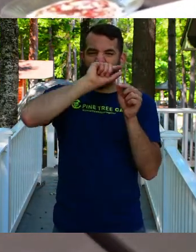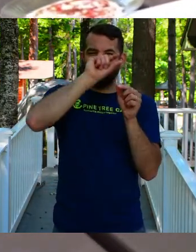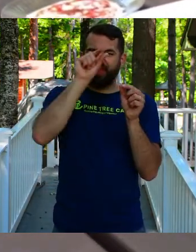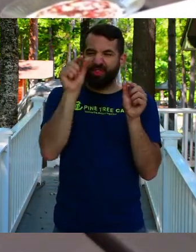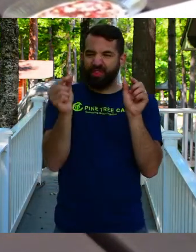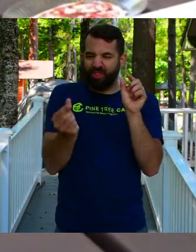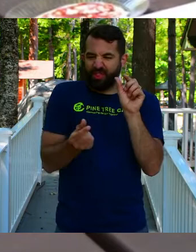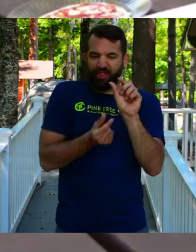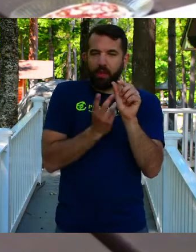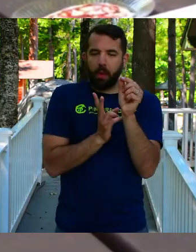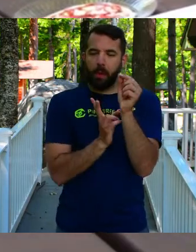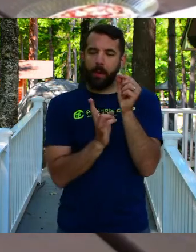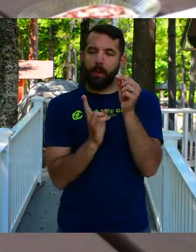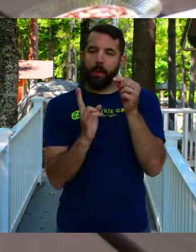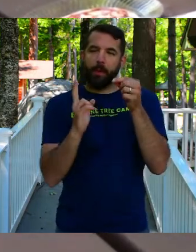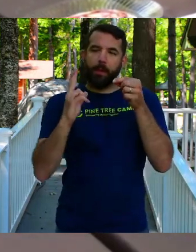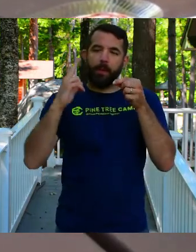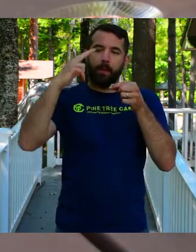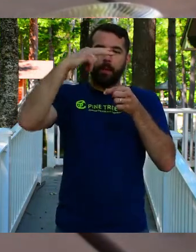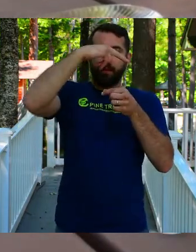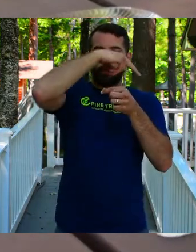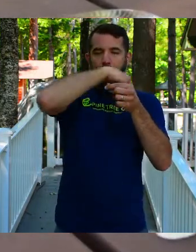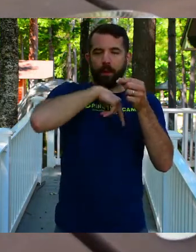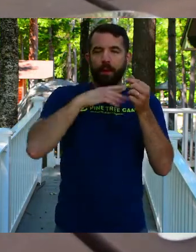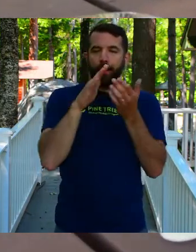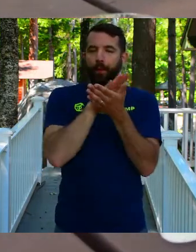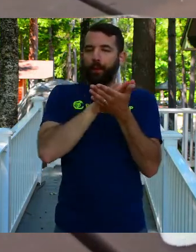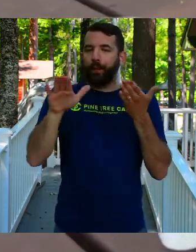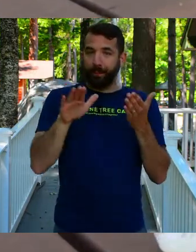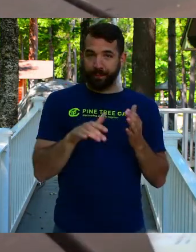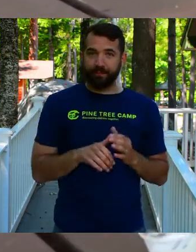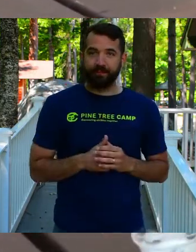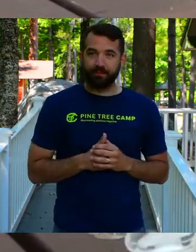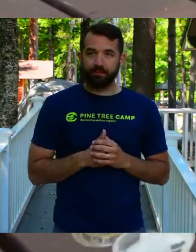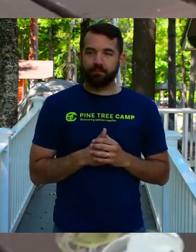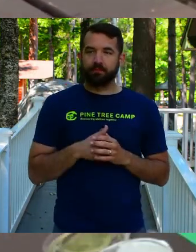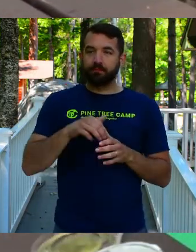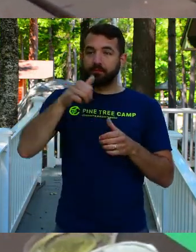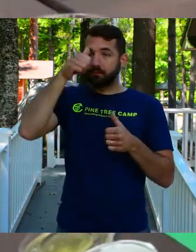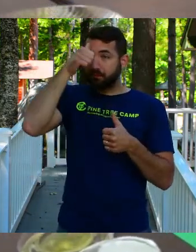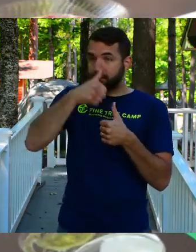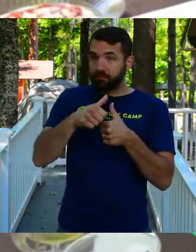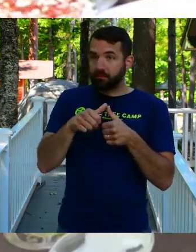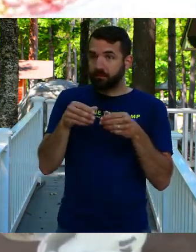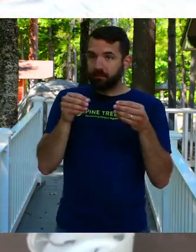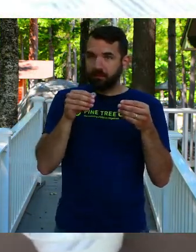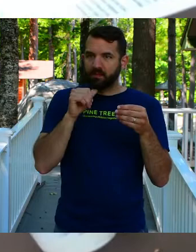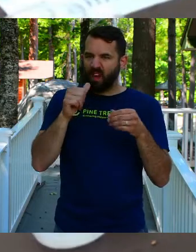just going to carefully trim around because it is pretty fragile.